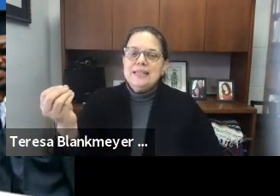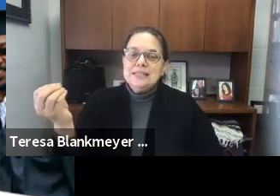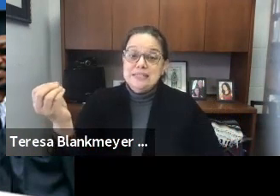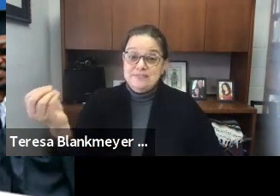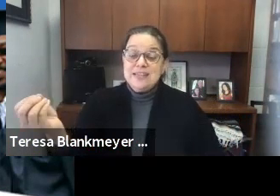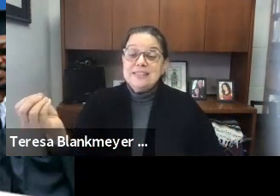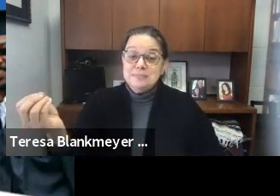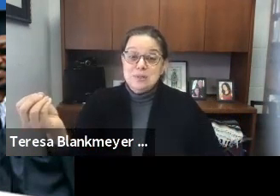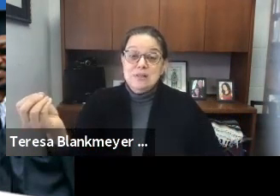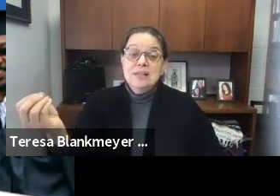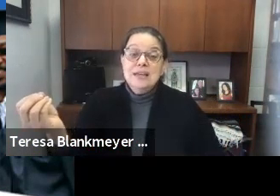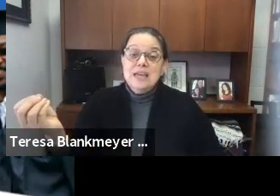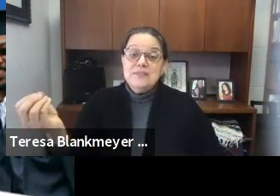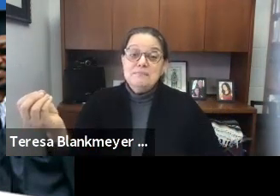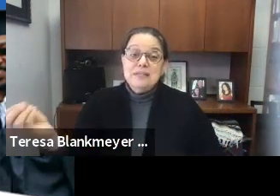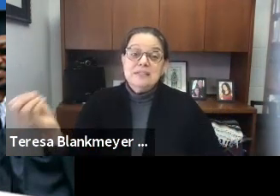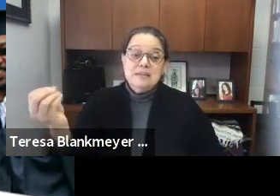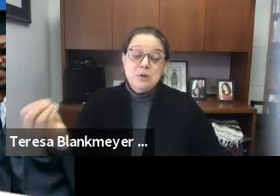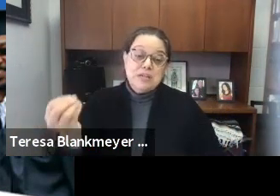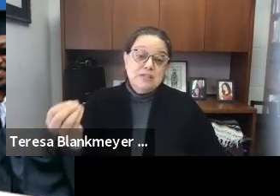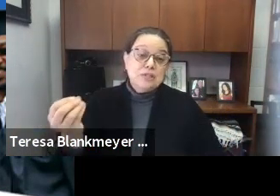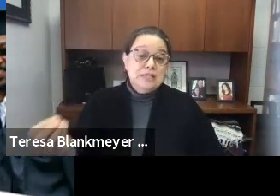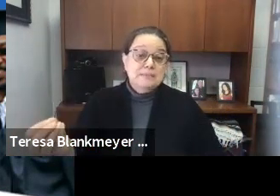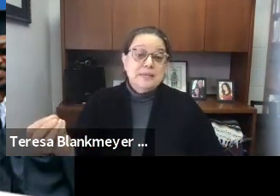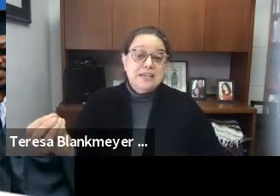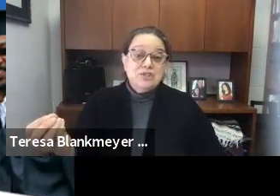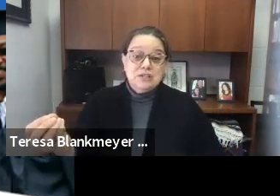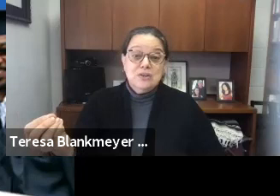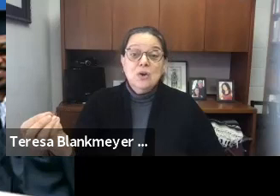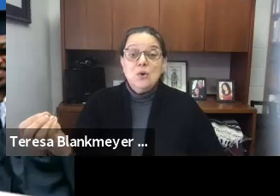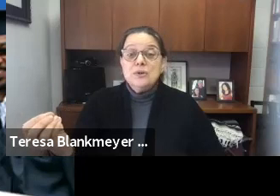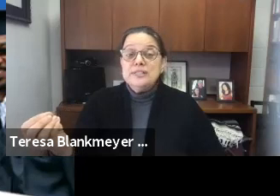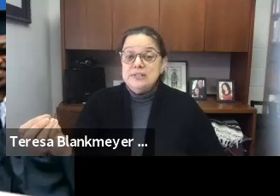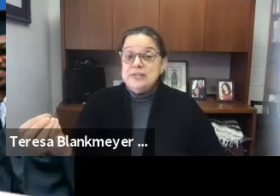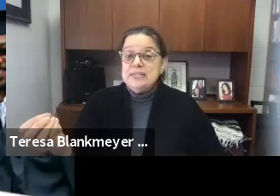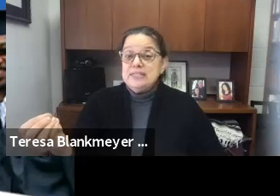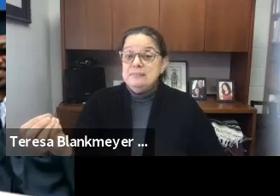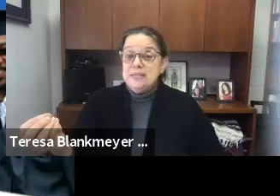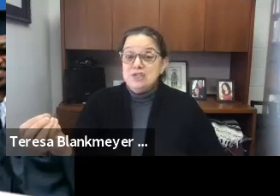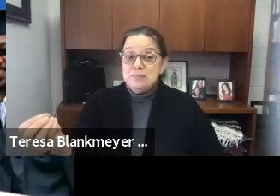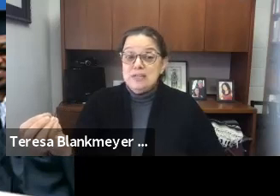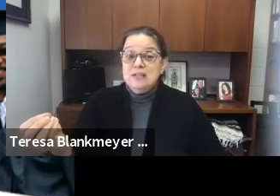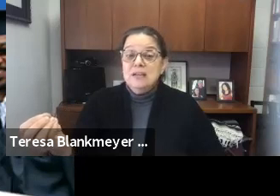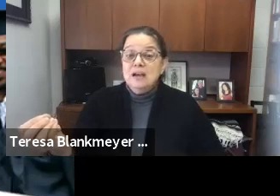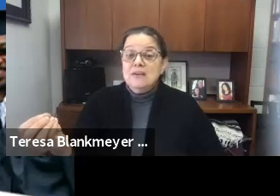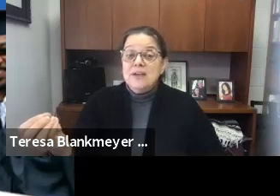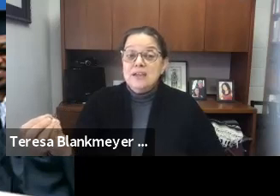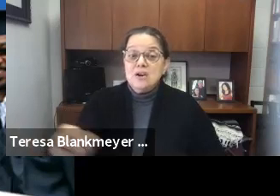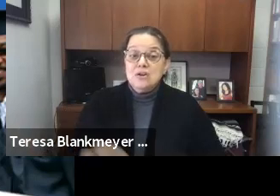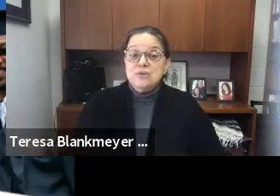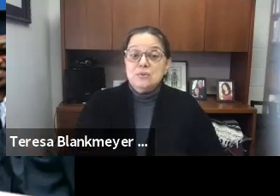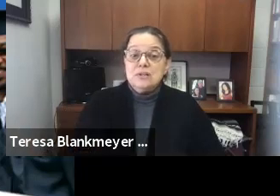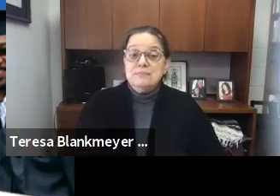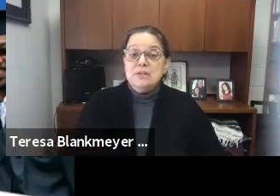now ethically defensible if it means the potential elimination or serious diminishment of